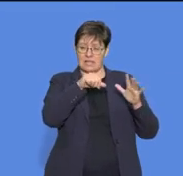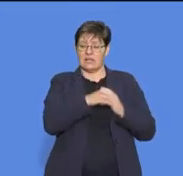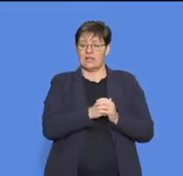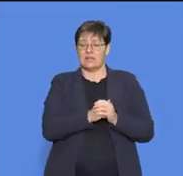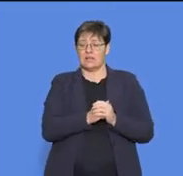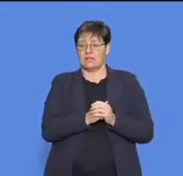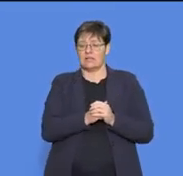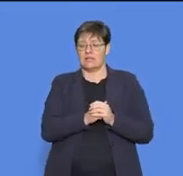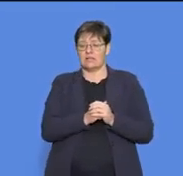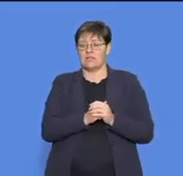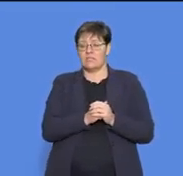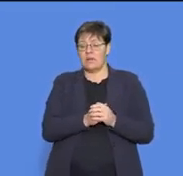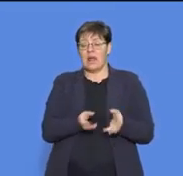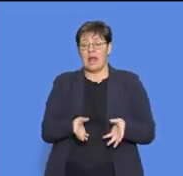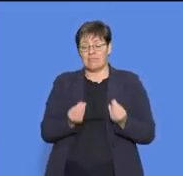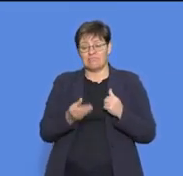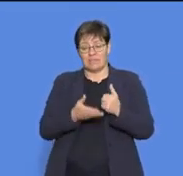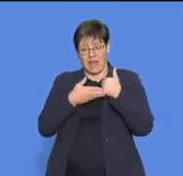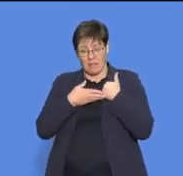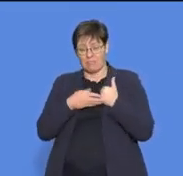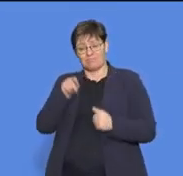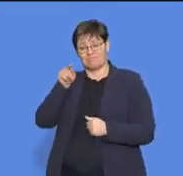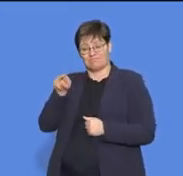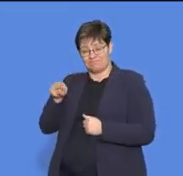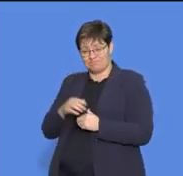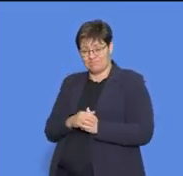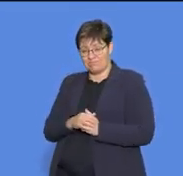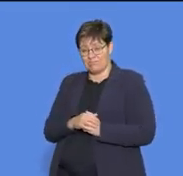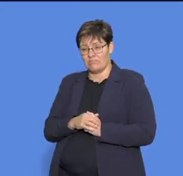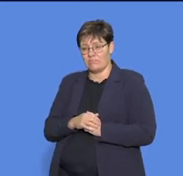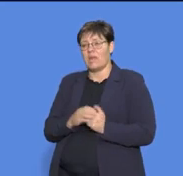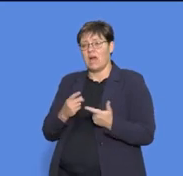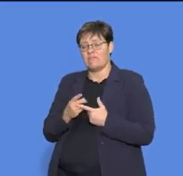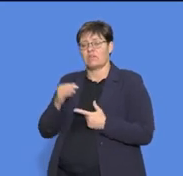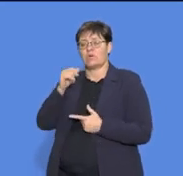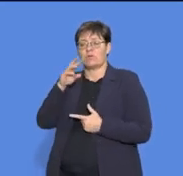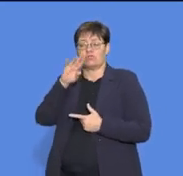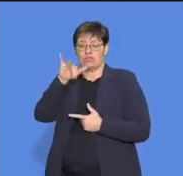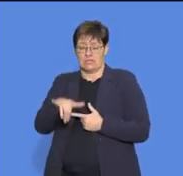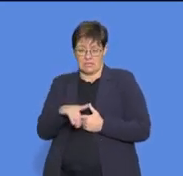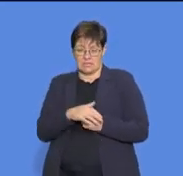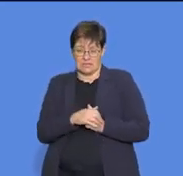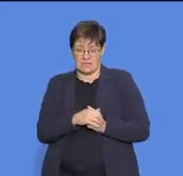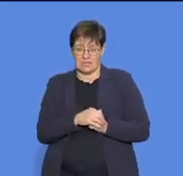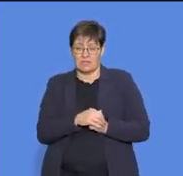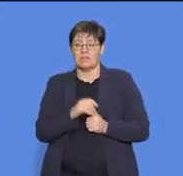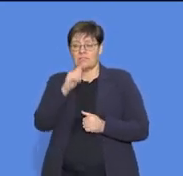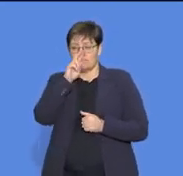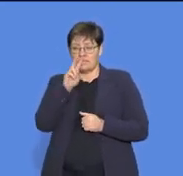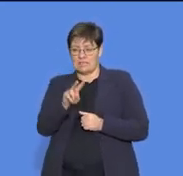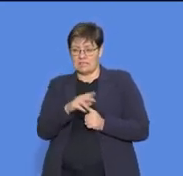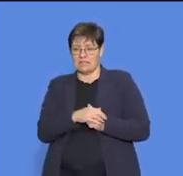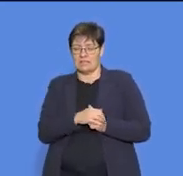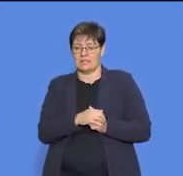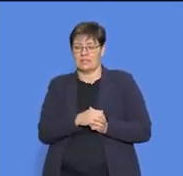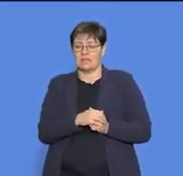we can find these angles in the big triangle, it'll really help us. So now remember again, we said we're going to use some kind of geometry here, and we can already